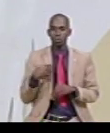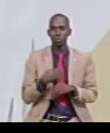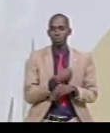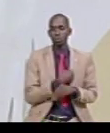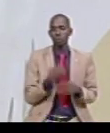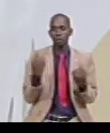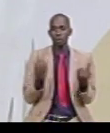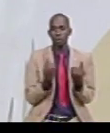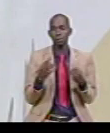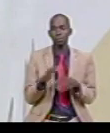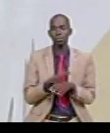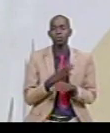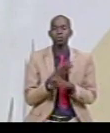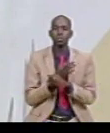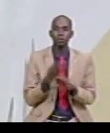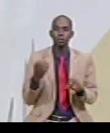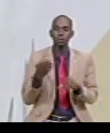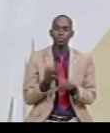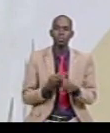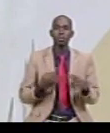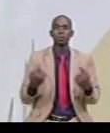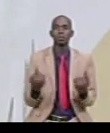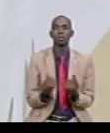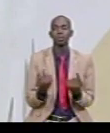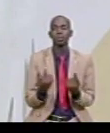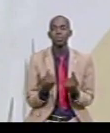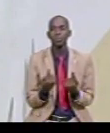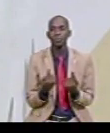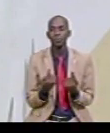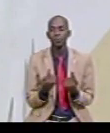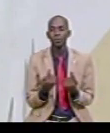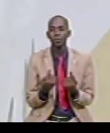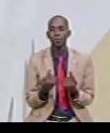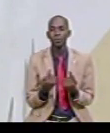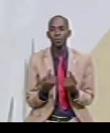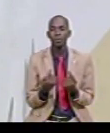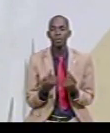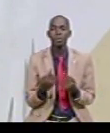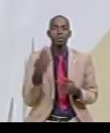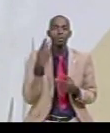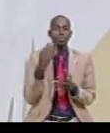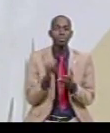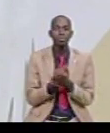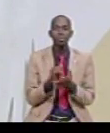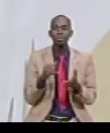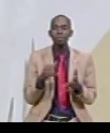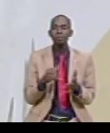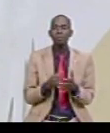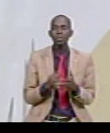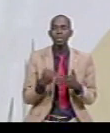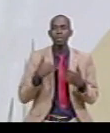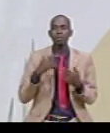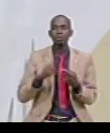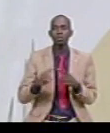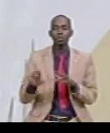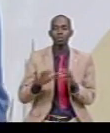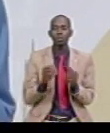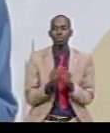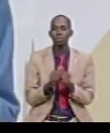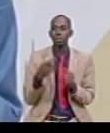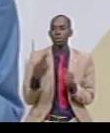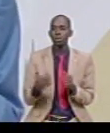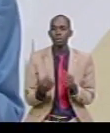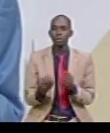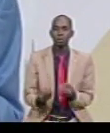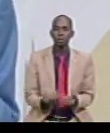is to atone, is reparatory, the reparation. It has to do with expiation of our sin. It has to do with